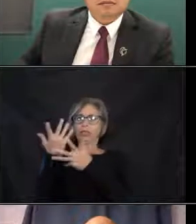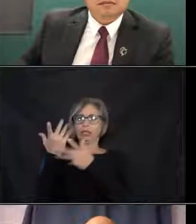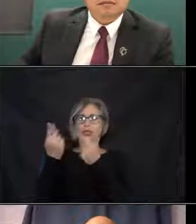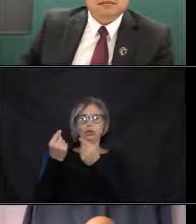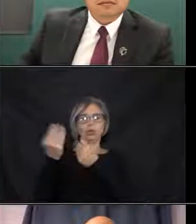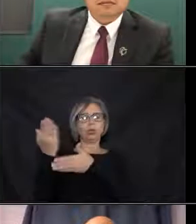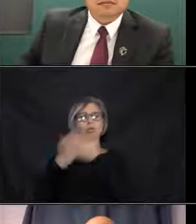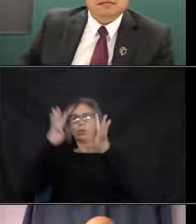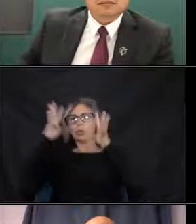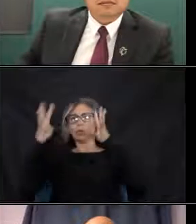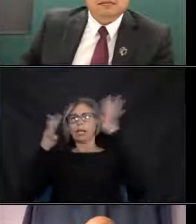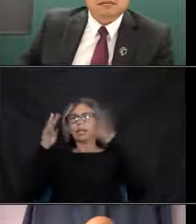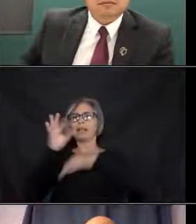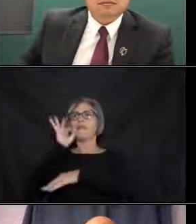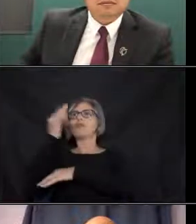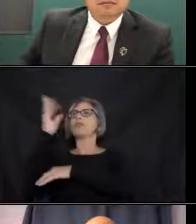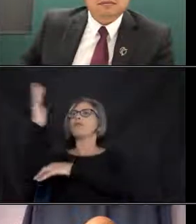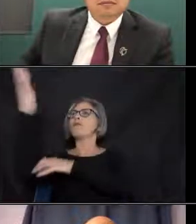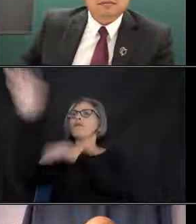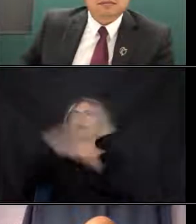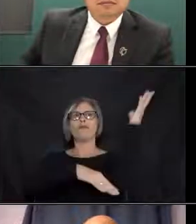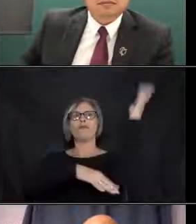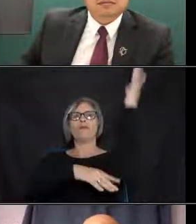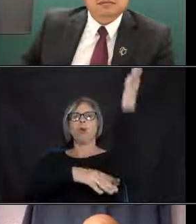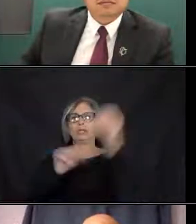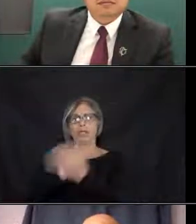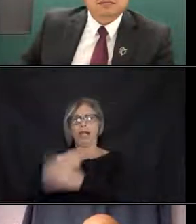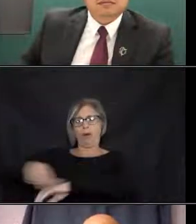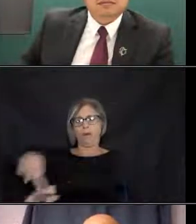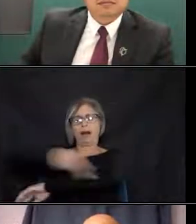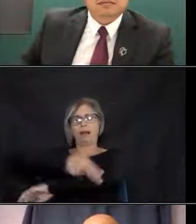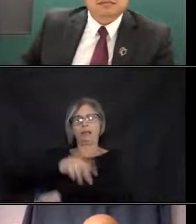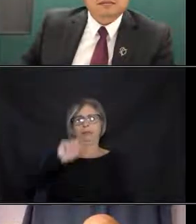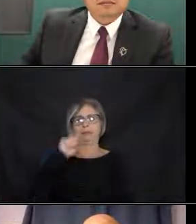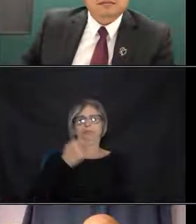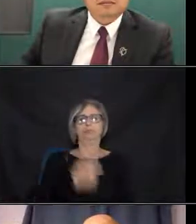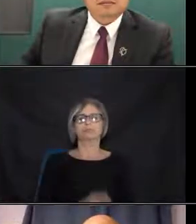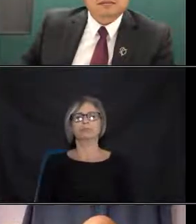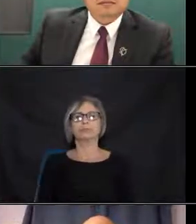with creating a fruit forest or fruit forests in our parks.